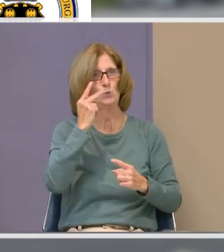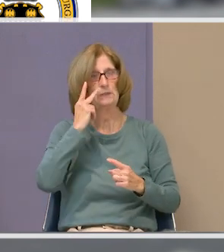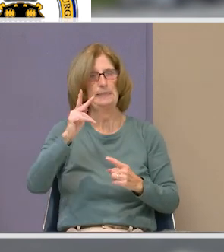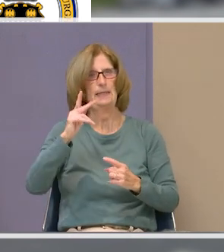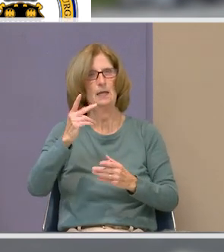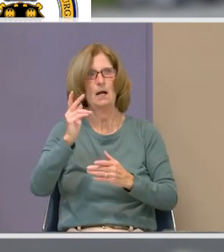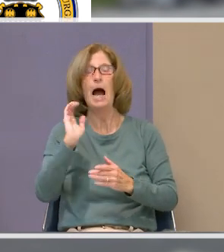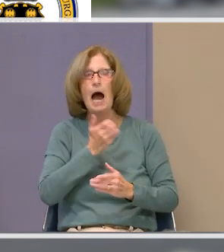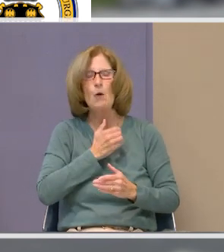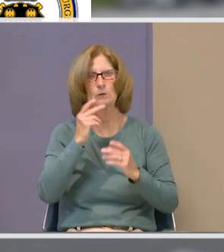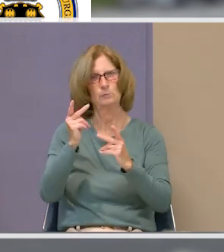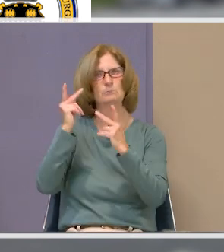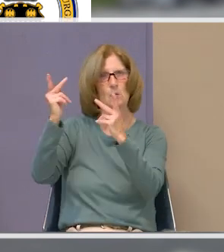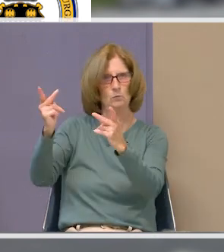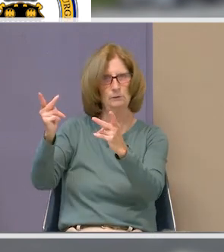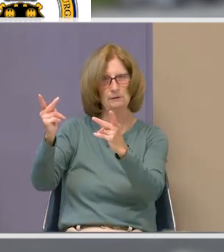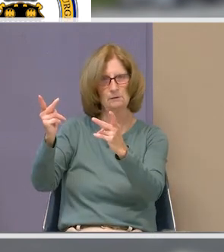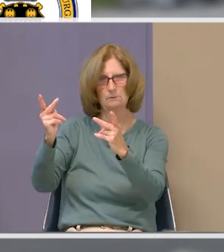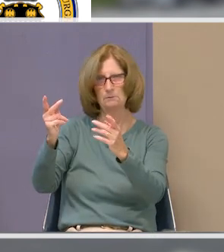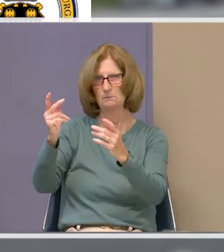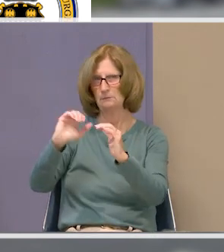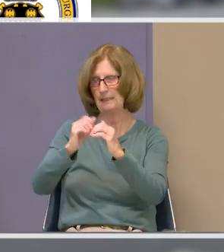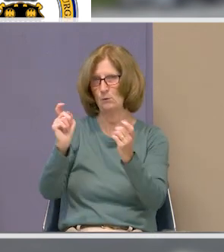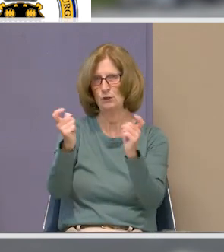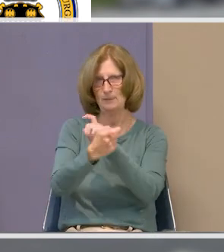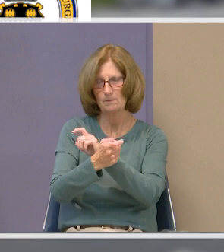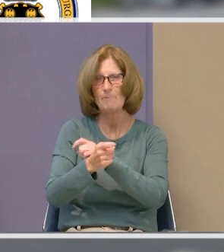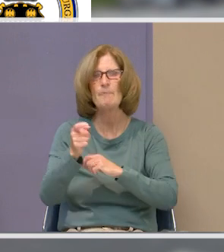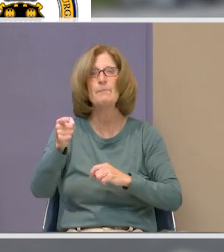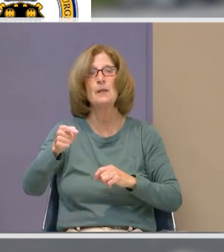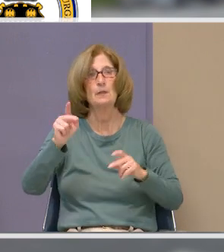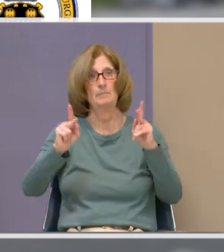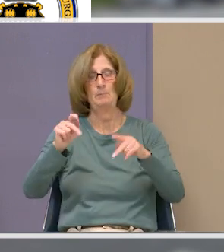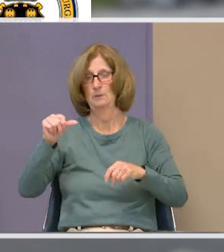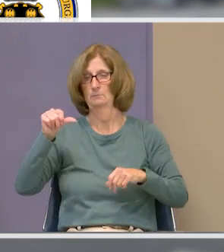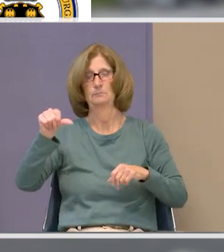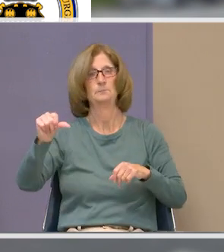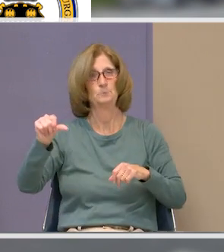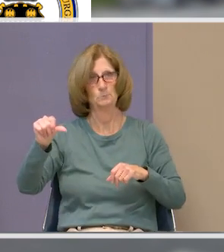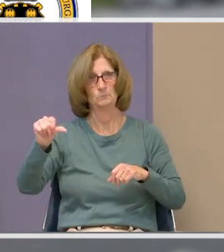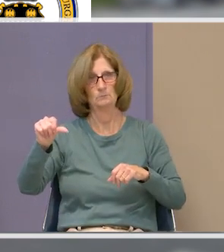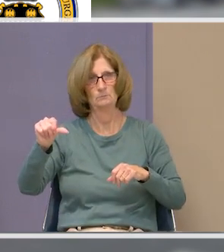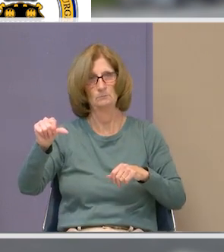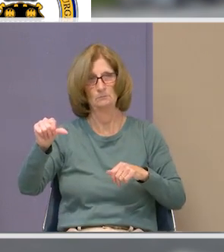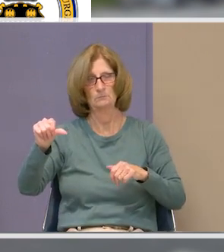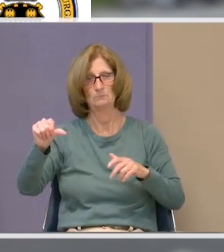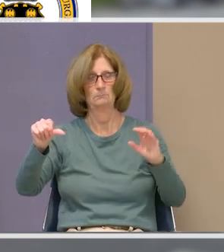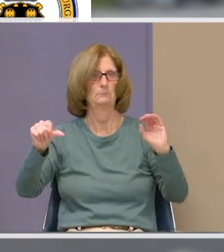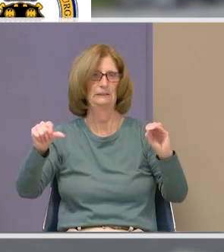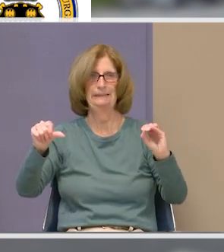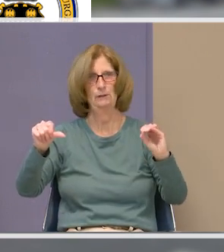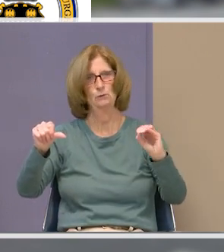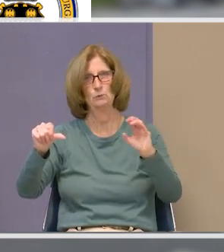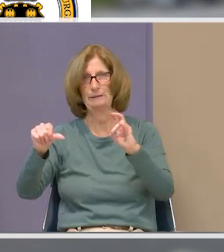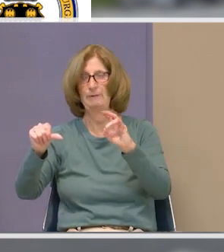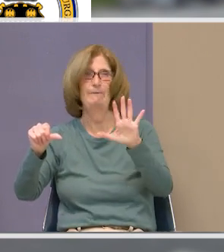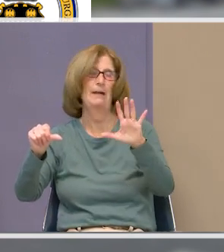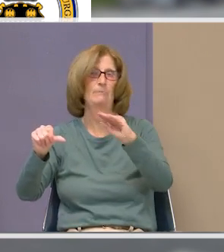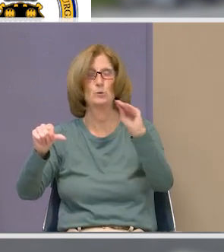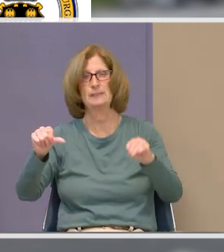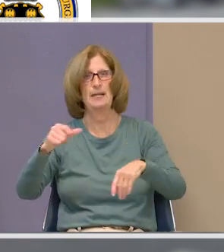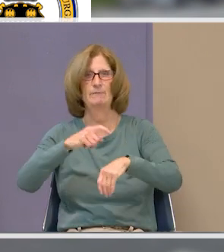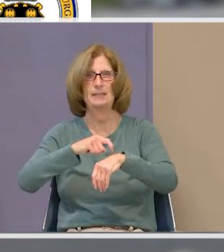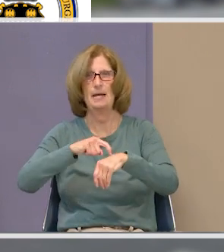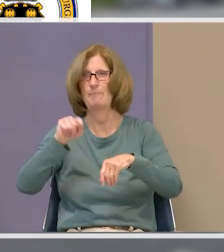proposed, so our proposed alternative assumes that the pedestrian push button is pressed somewhere between 0 and 75% of the